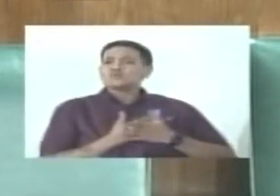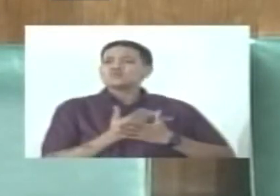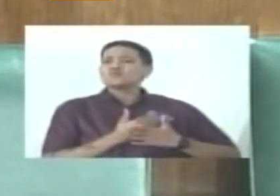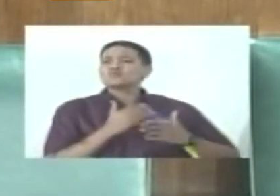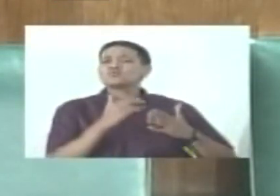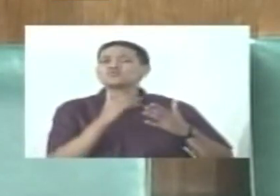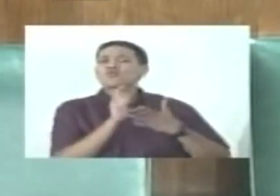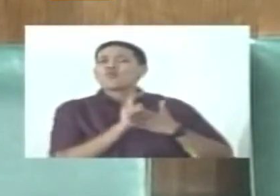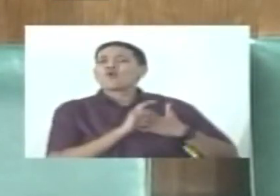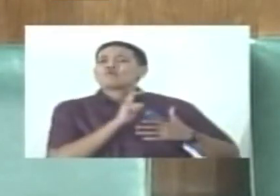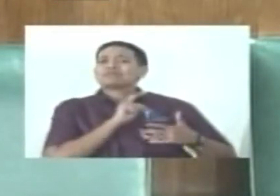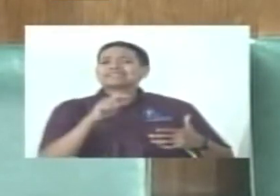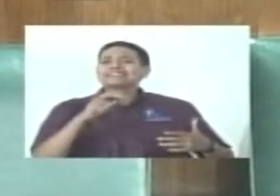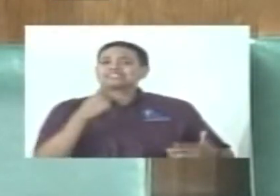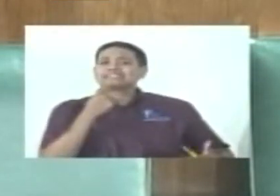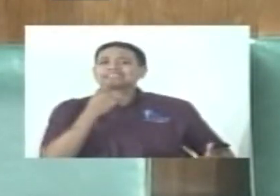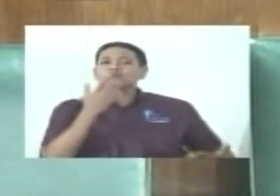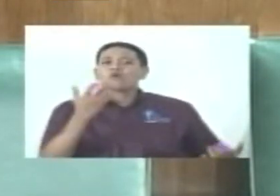they used it?